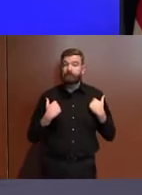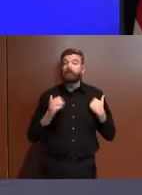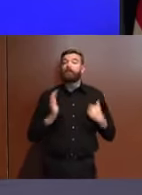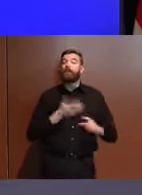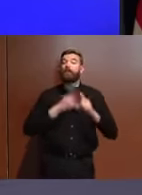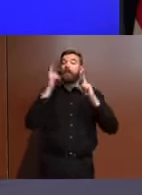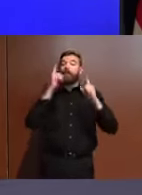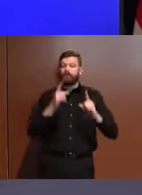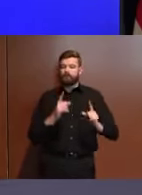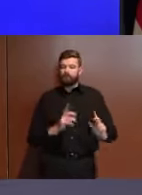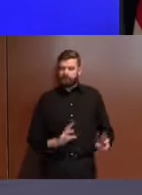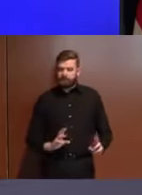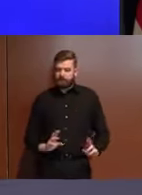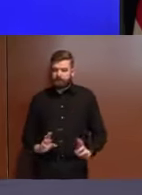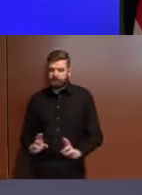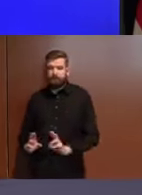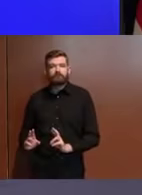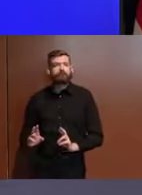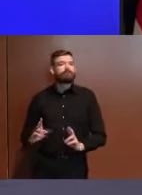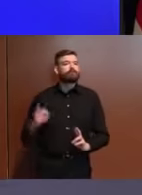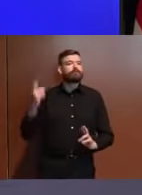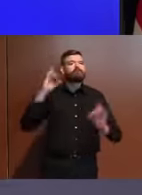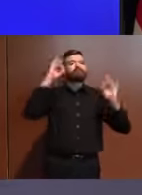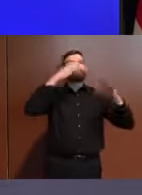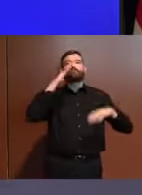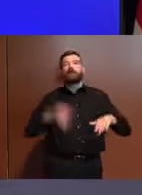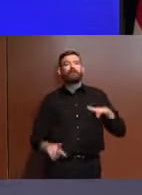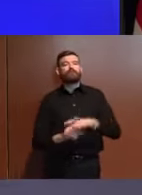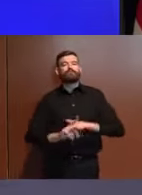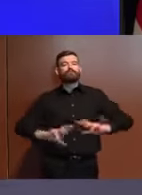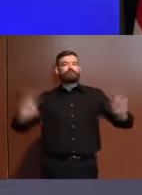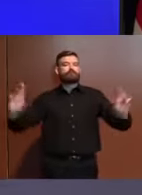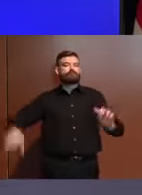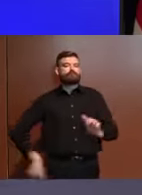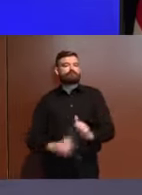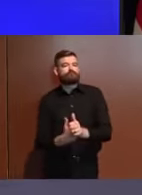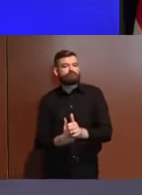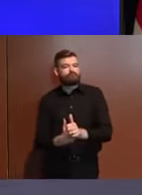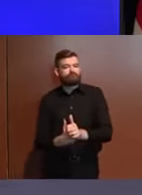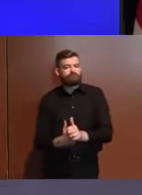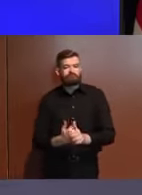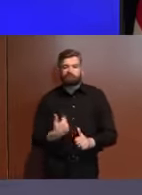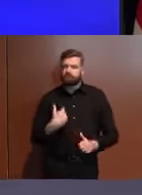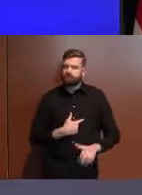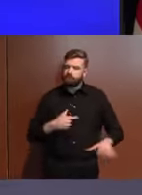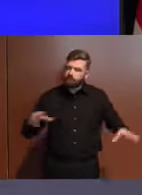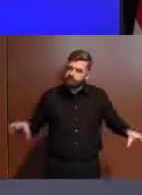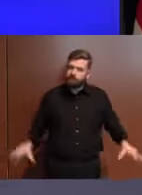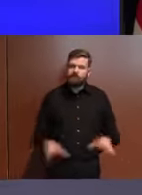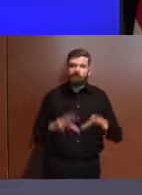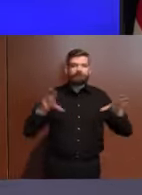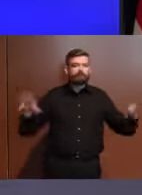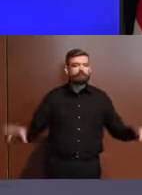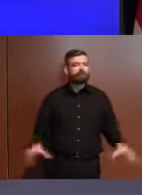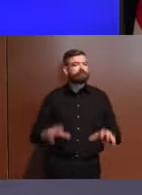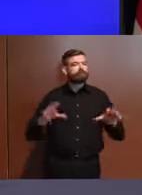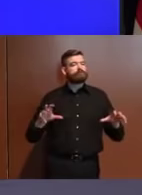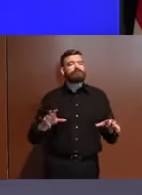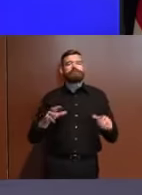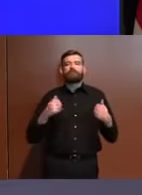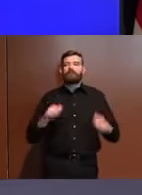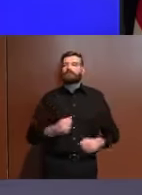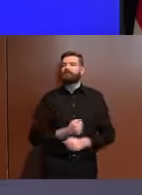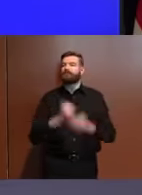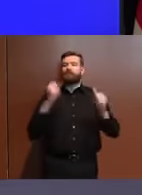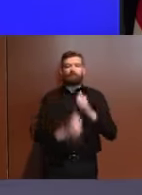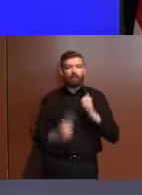awful potentiality, but the fact of the matter is we are going to do everything we can to save every life that we can.